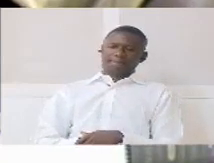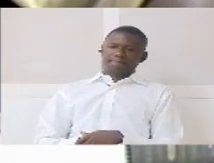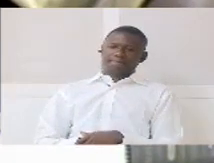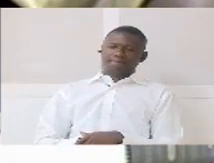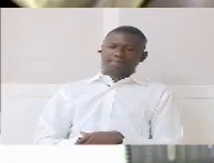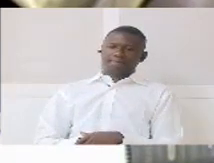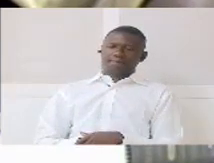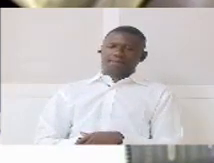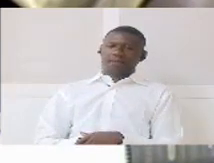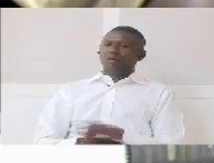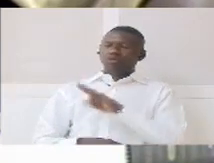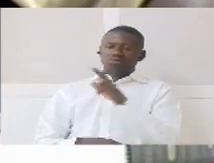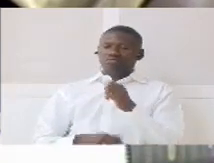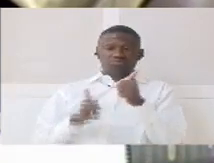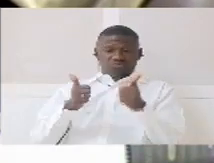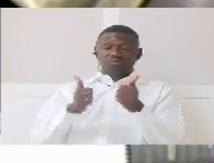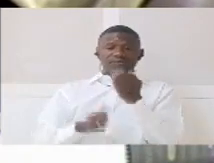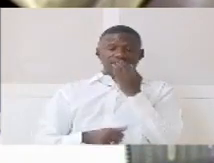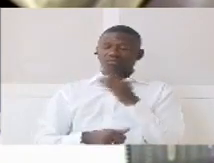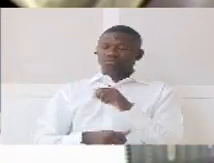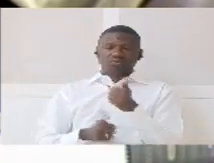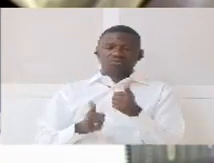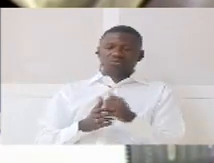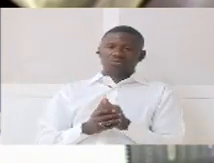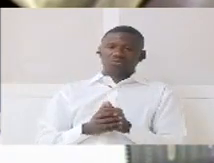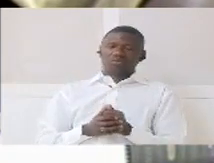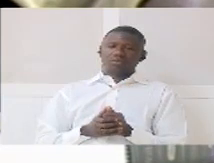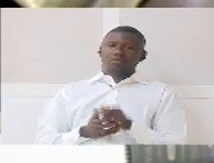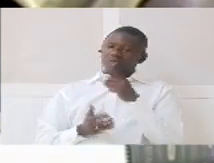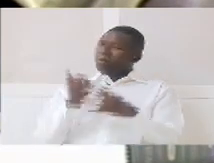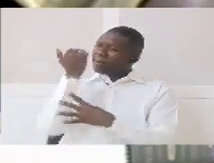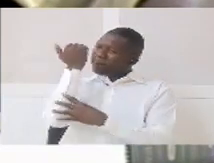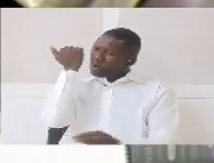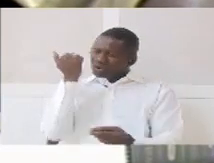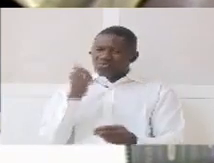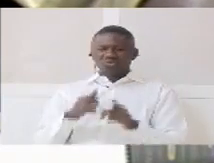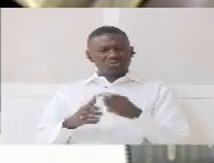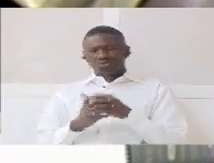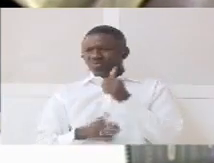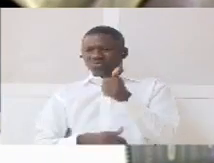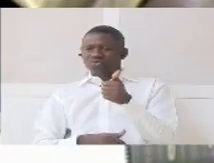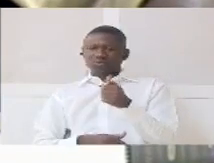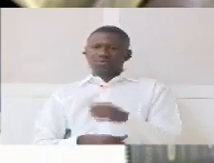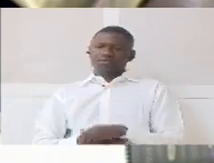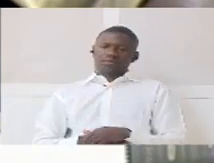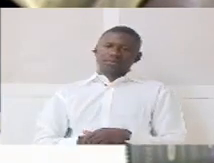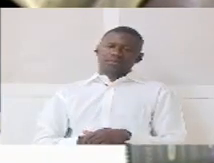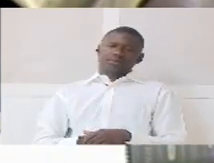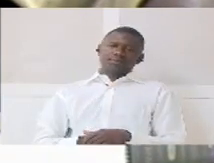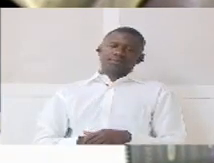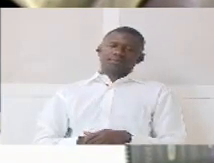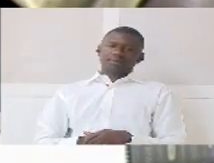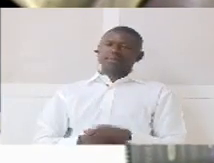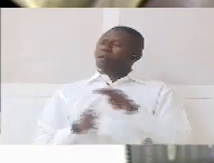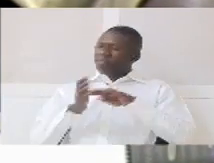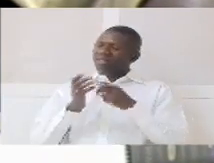standard food. It wasn't standard food. Not standard. Not standard. Was it poor or was it good? Me my standard yalo is poor. Whatever is not